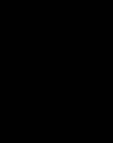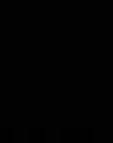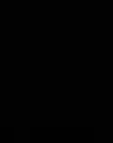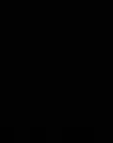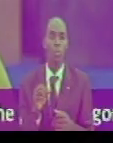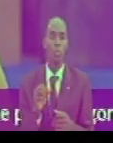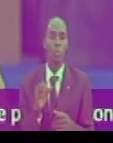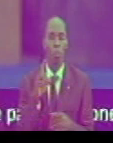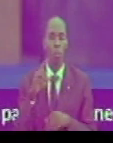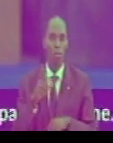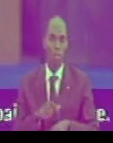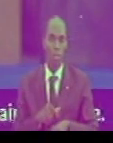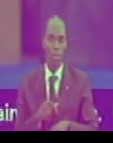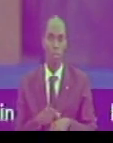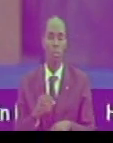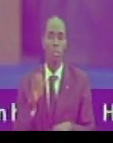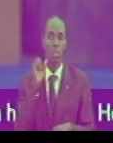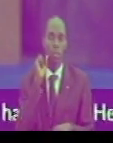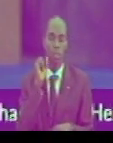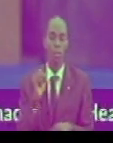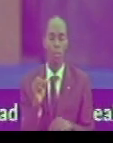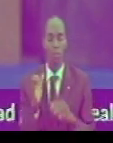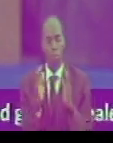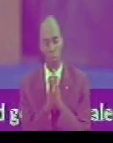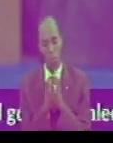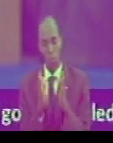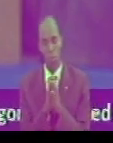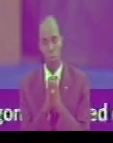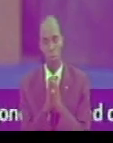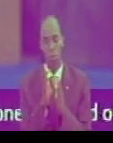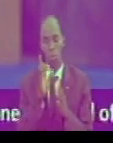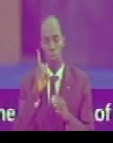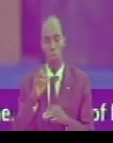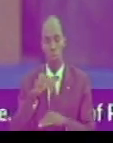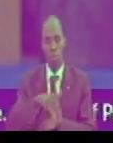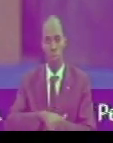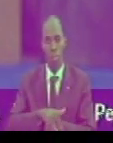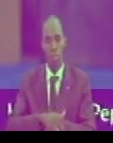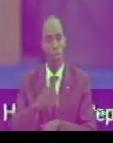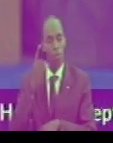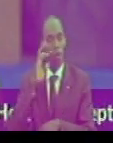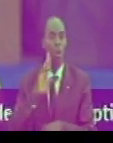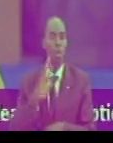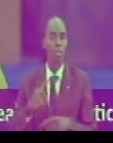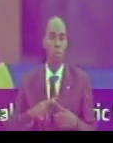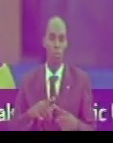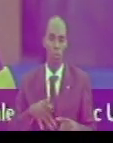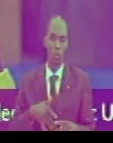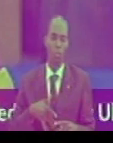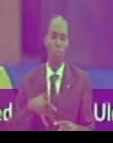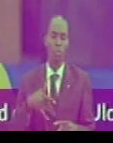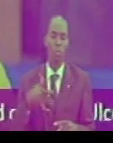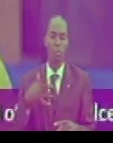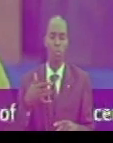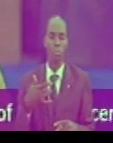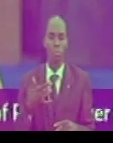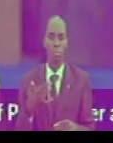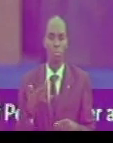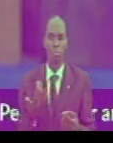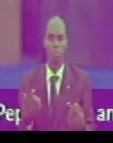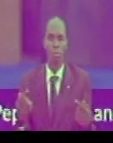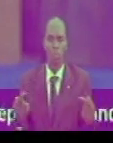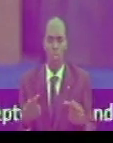I discovered I couldn't walk. I said, what is happening? I had to call my mom, who was by my side, that she should please come around, though, that I can't